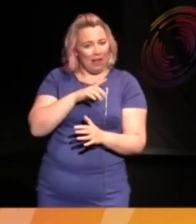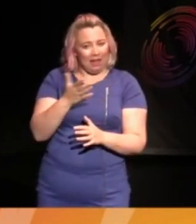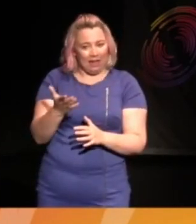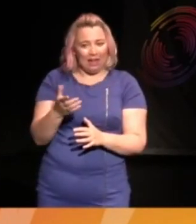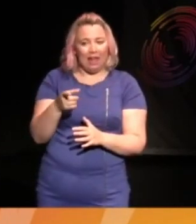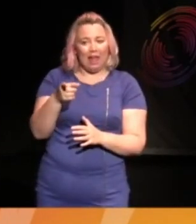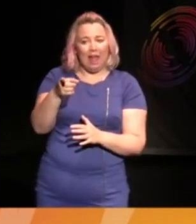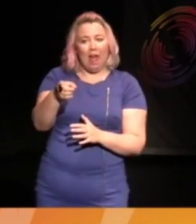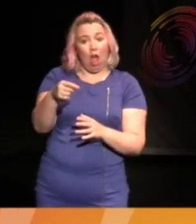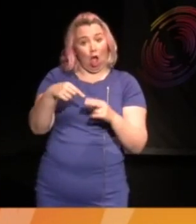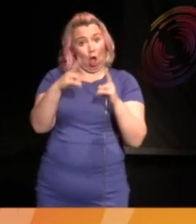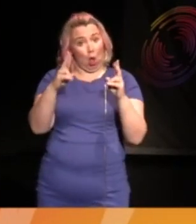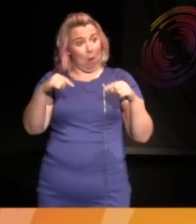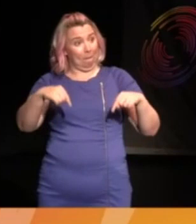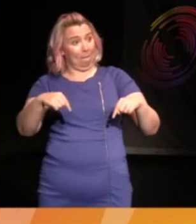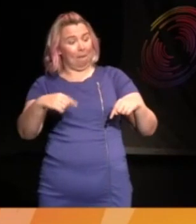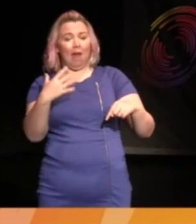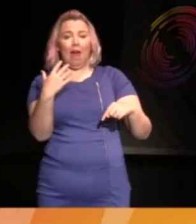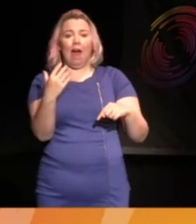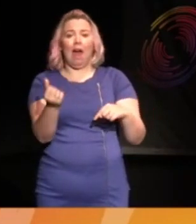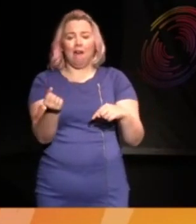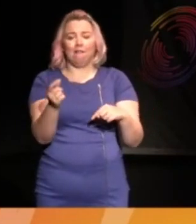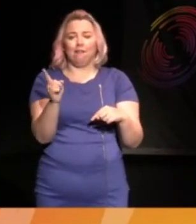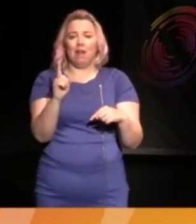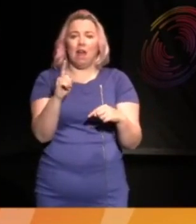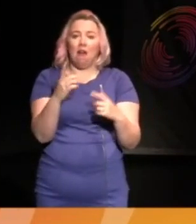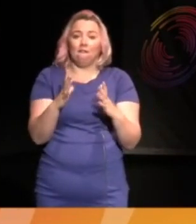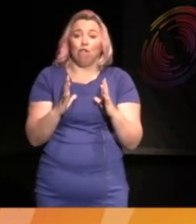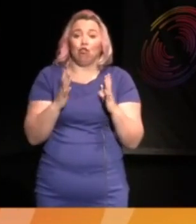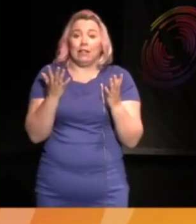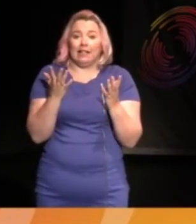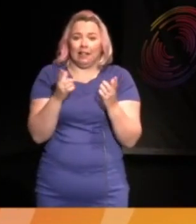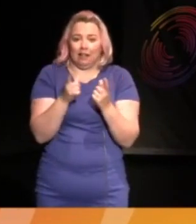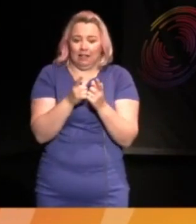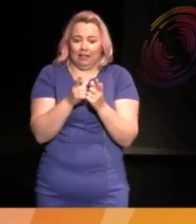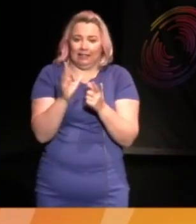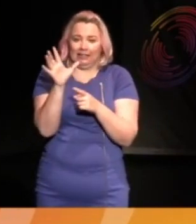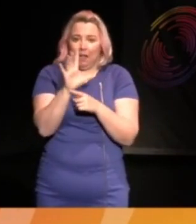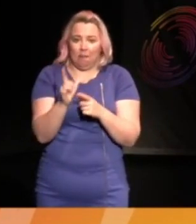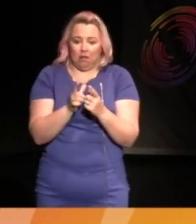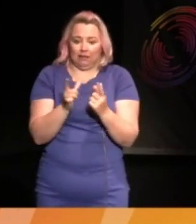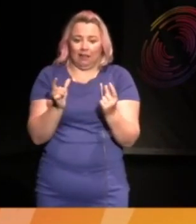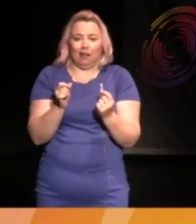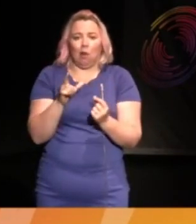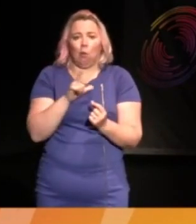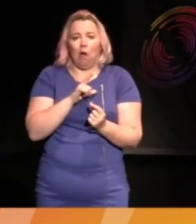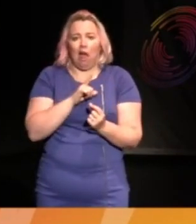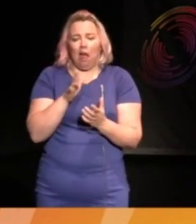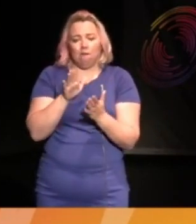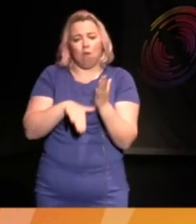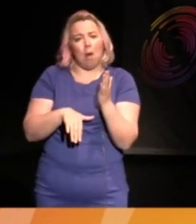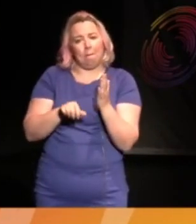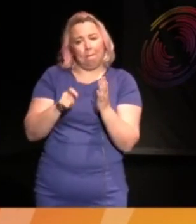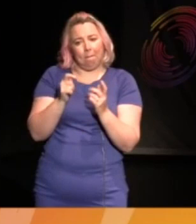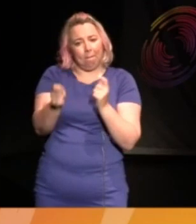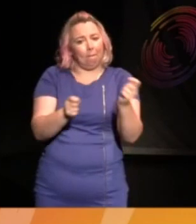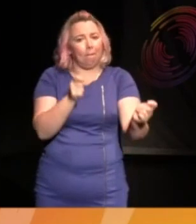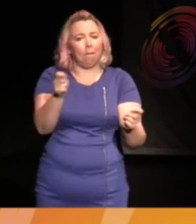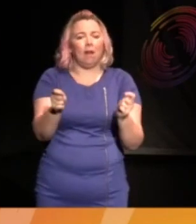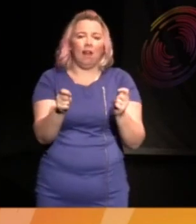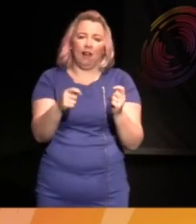cinema tickets for people from low socio-economic backgrounds. And I was quite surprised at that